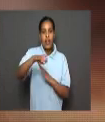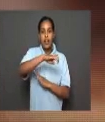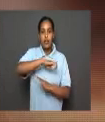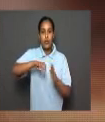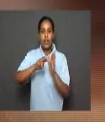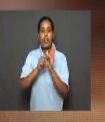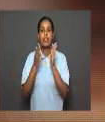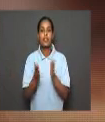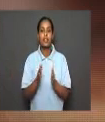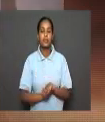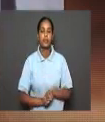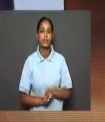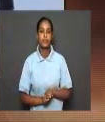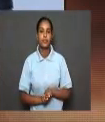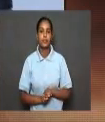electronegativities.